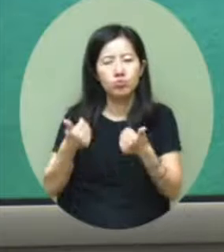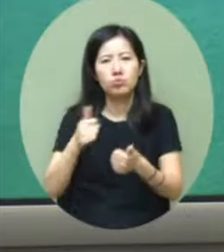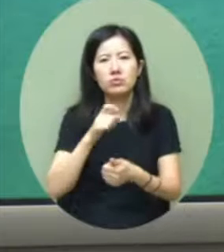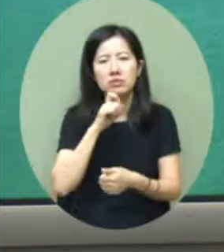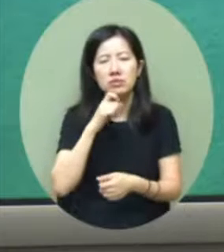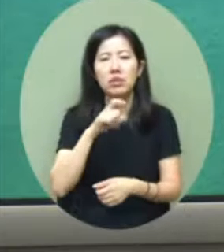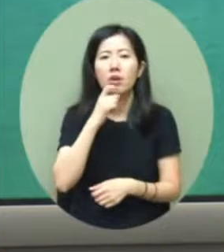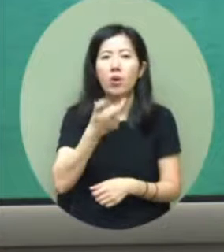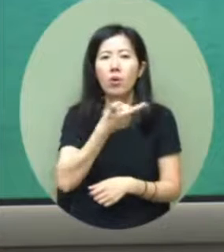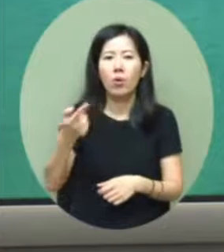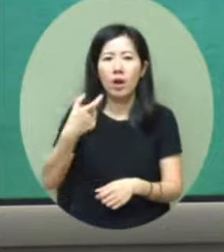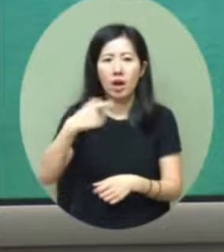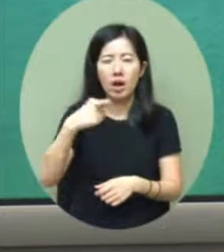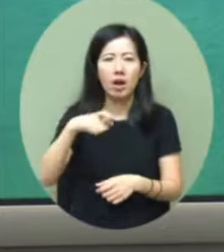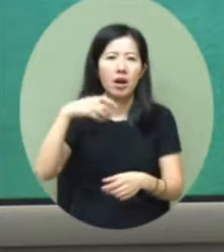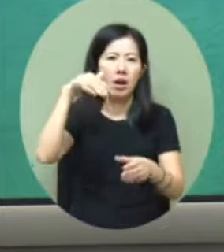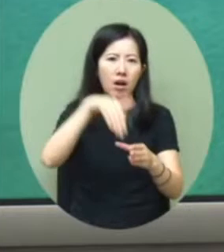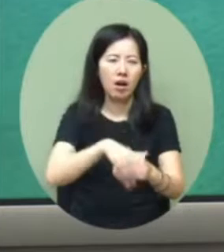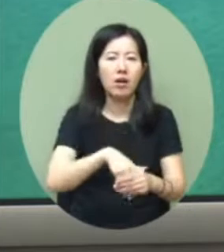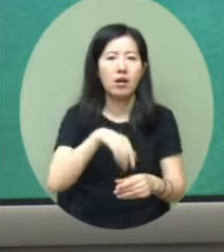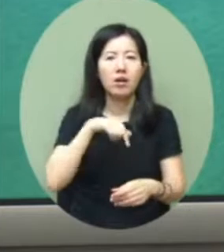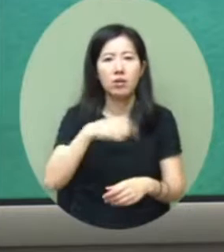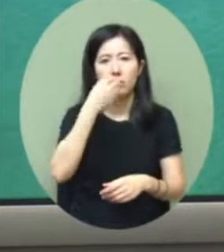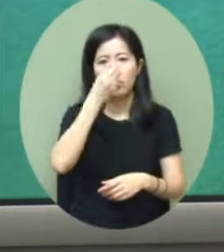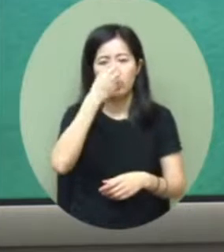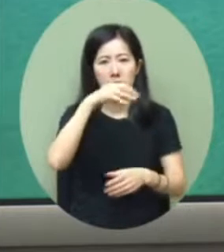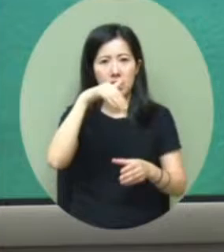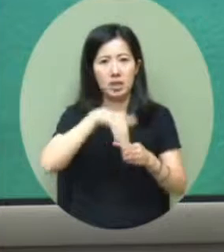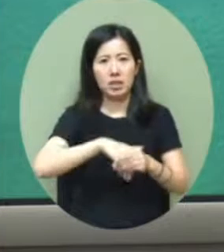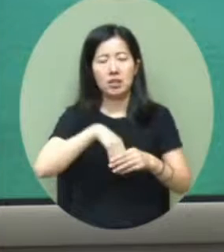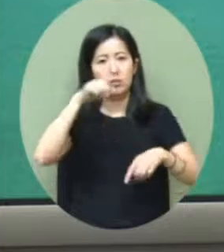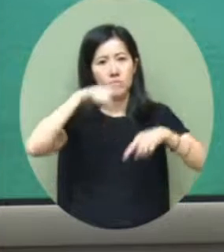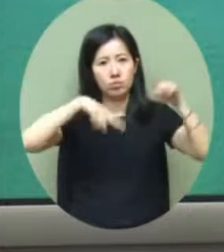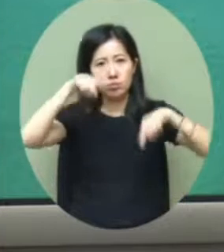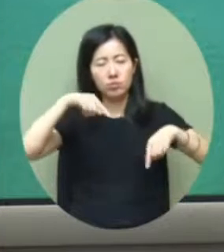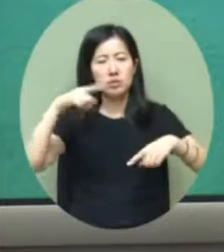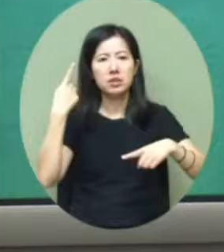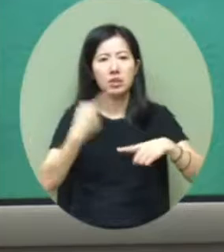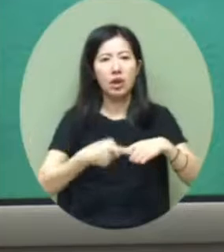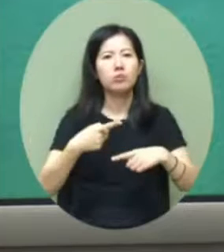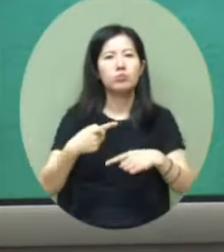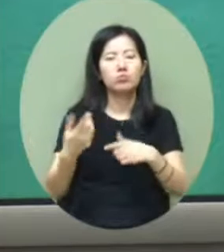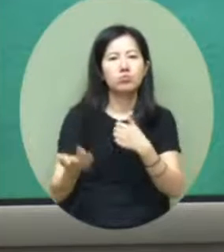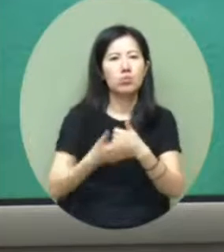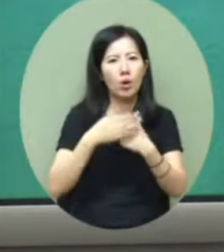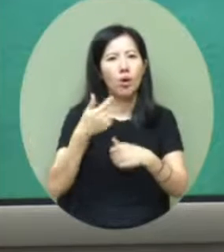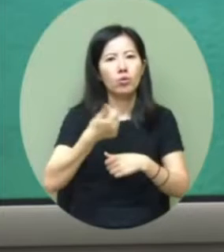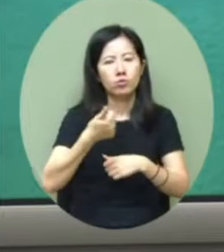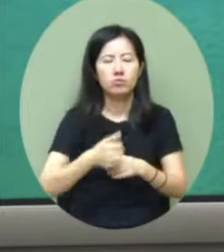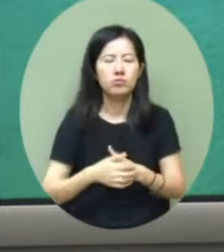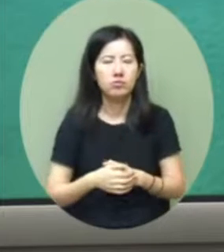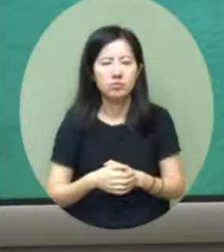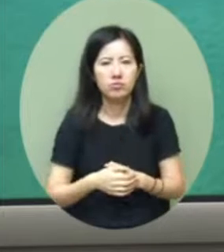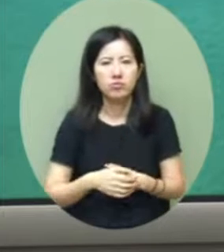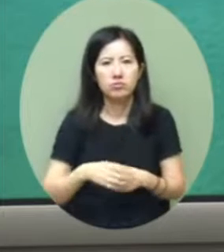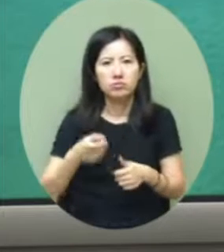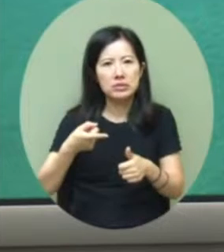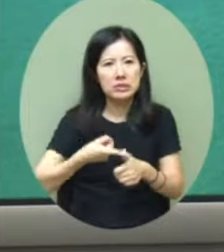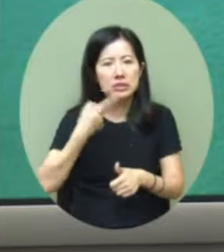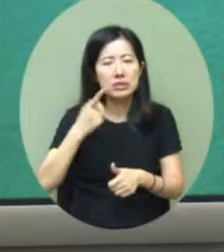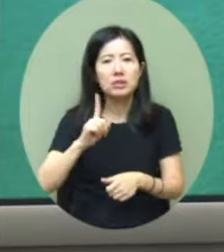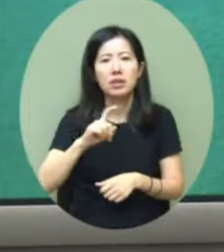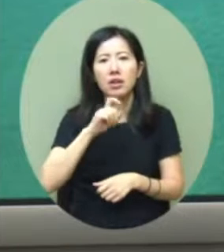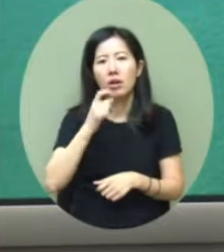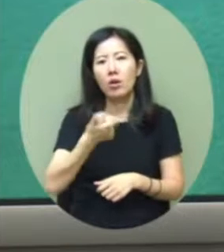investment in Hong Kong more attractive and easier. There will be more capital coming into Hong Kong. There will be concrete